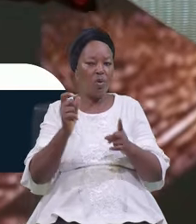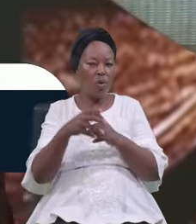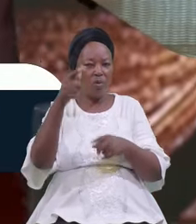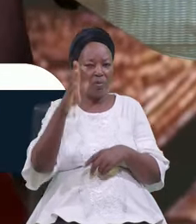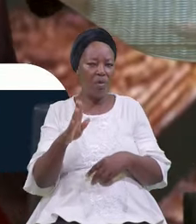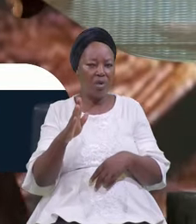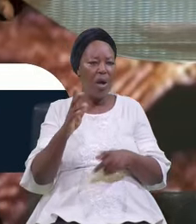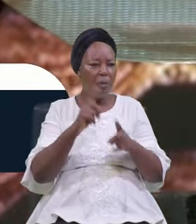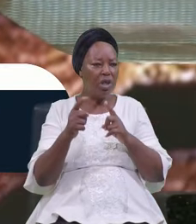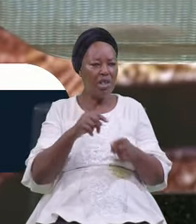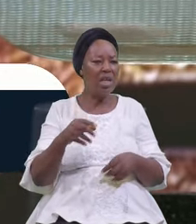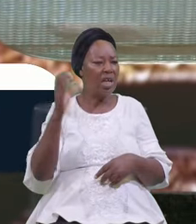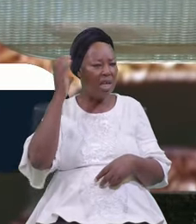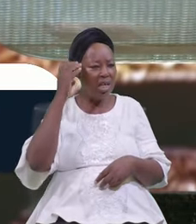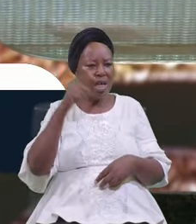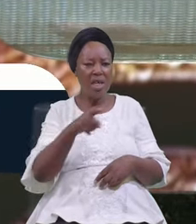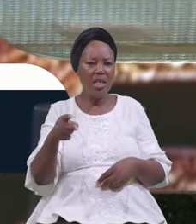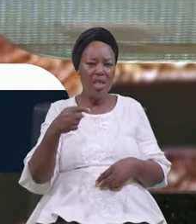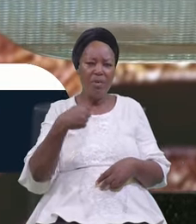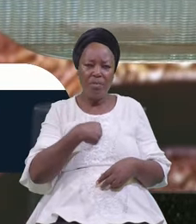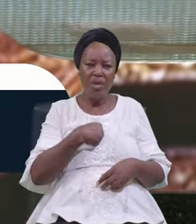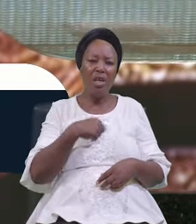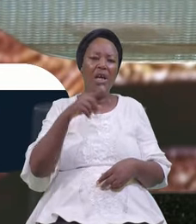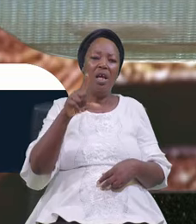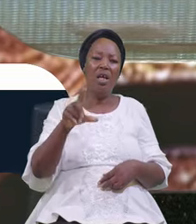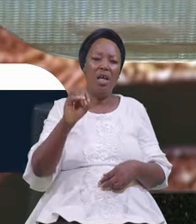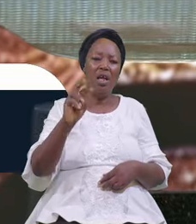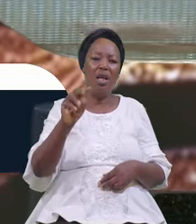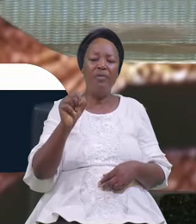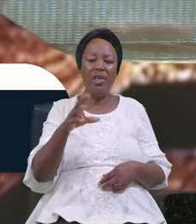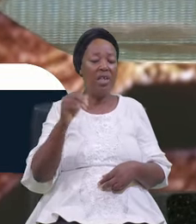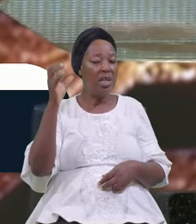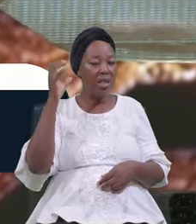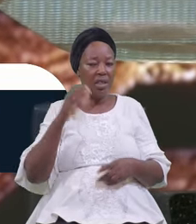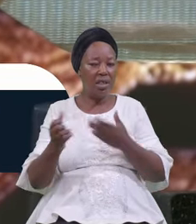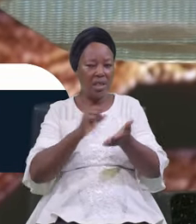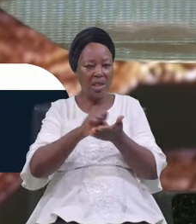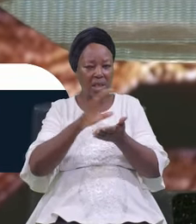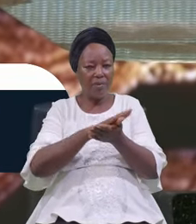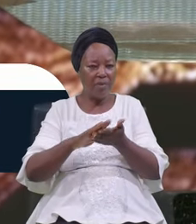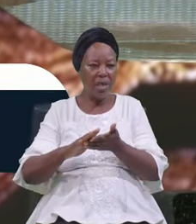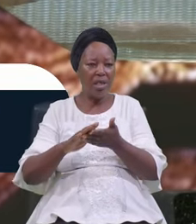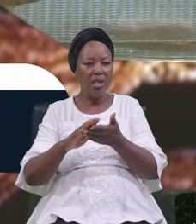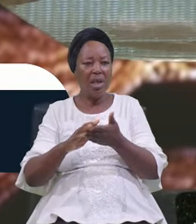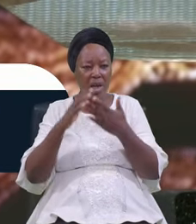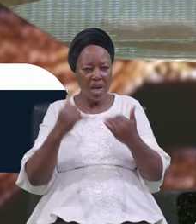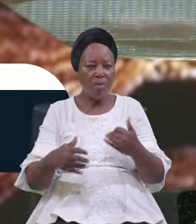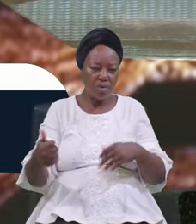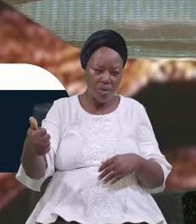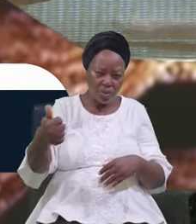Levites, sanctify now yourselves. I was sanctified yesterday. Show